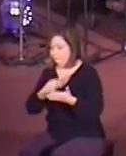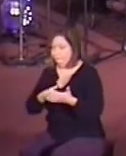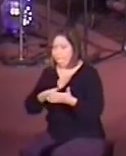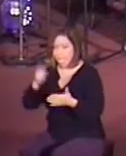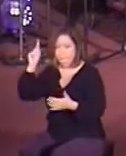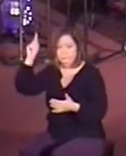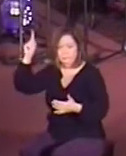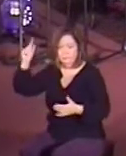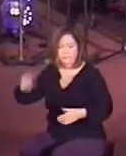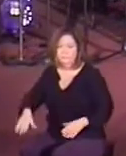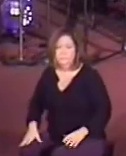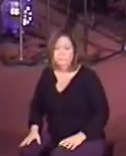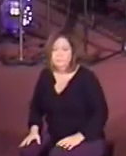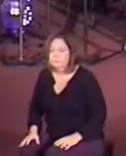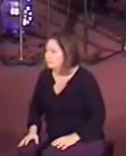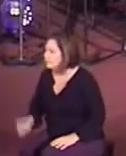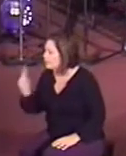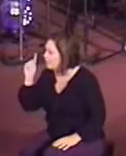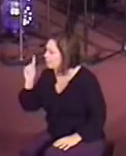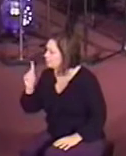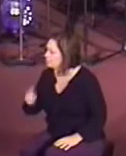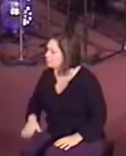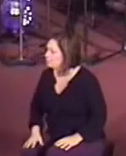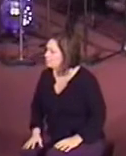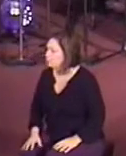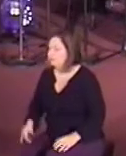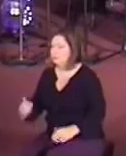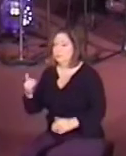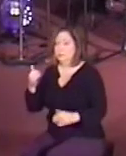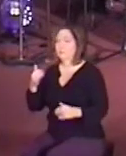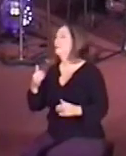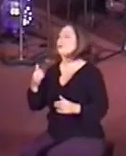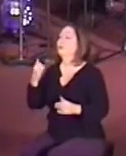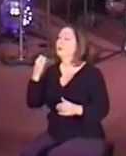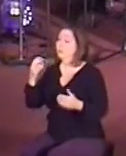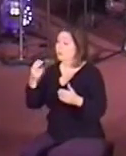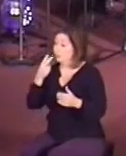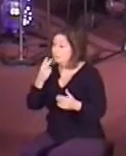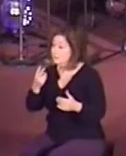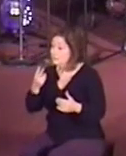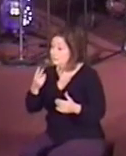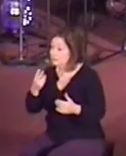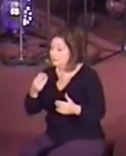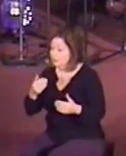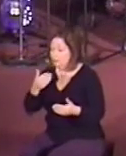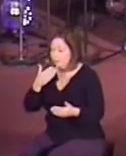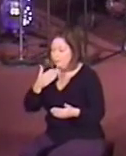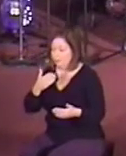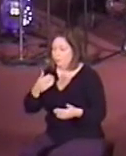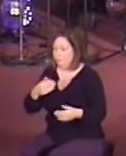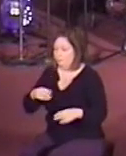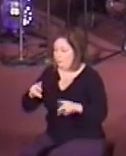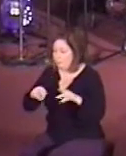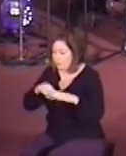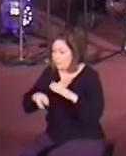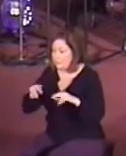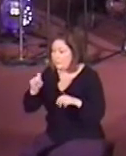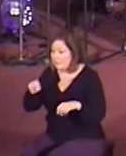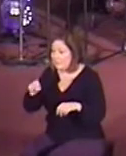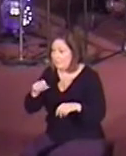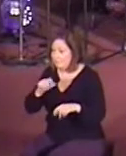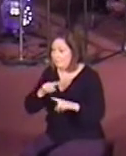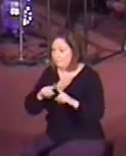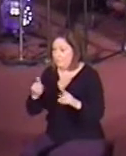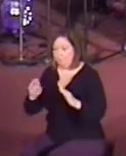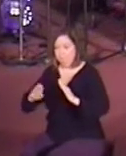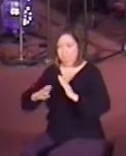But whoever has this world's goods and sees his brother in need and shuts up his heart from him,